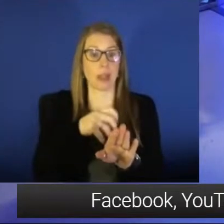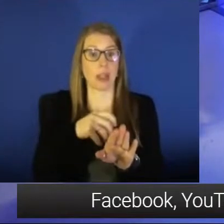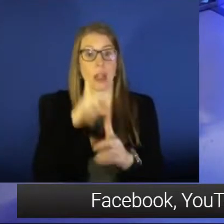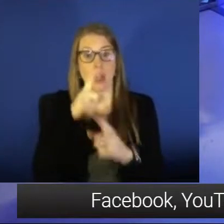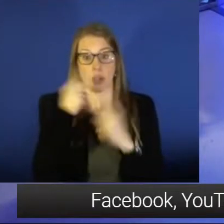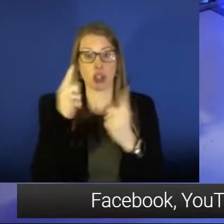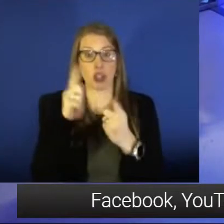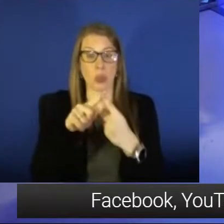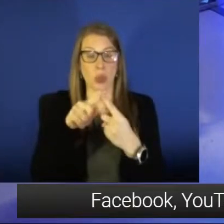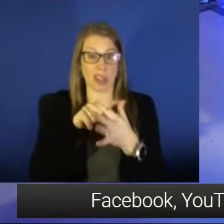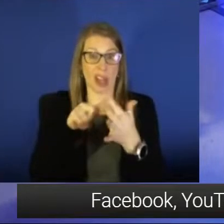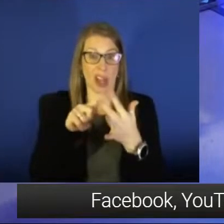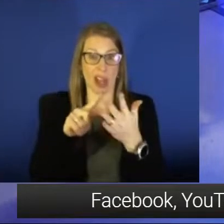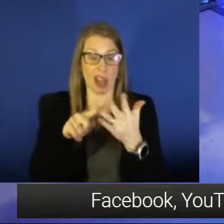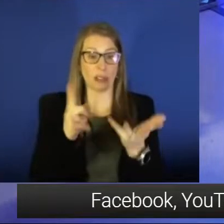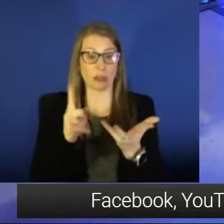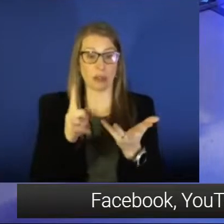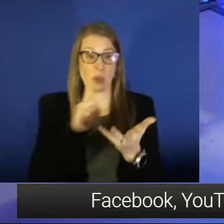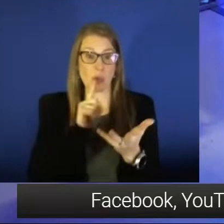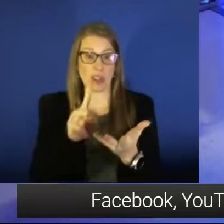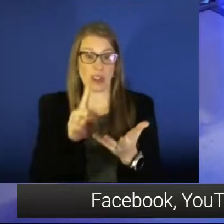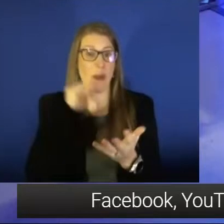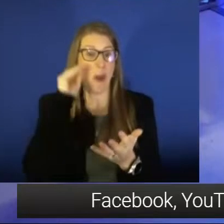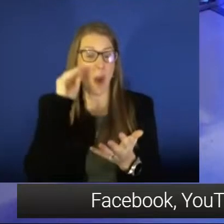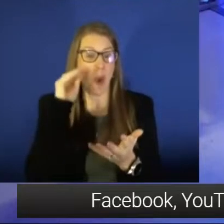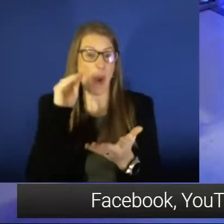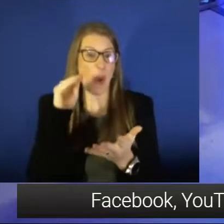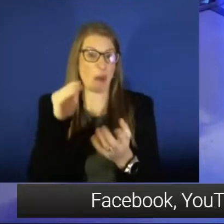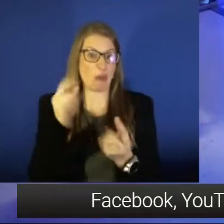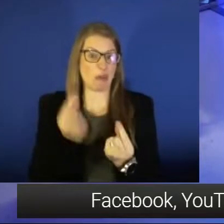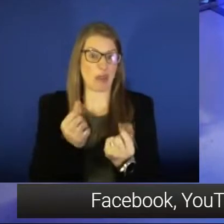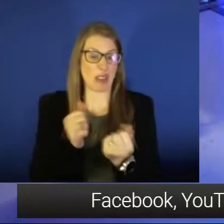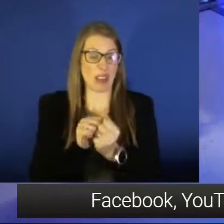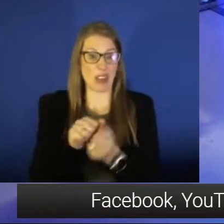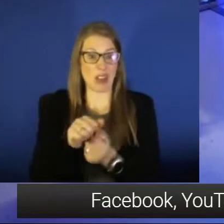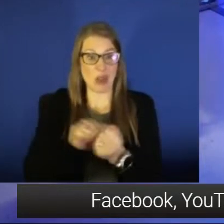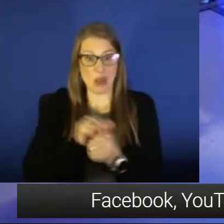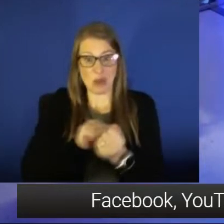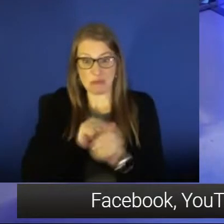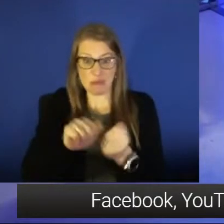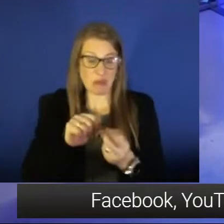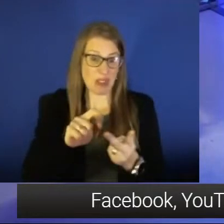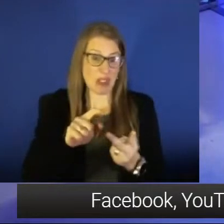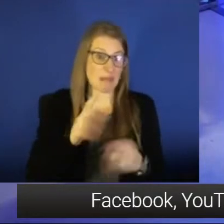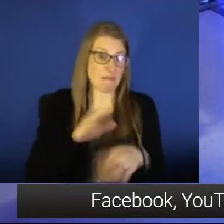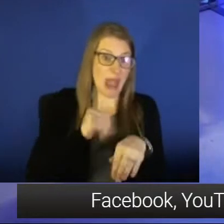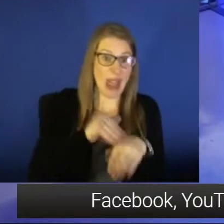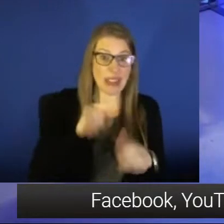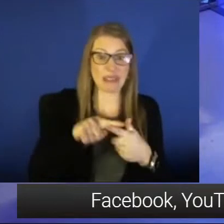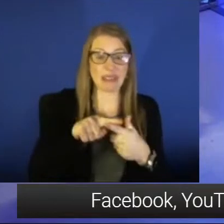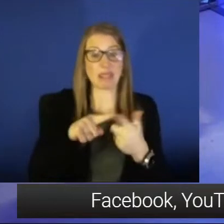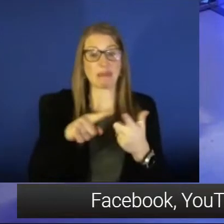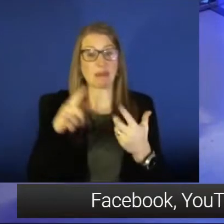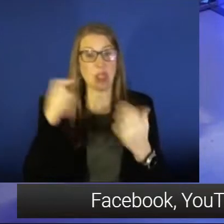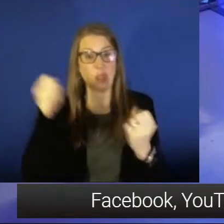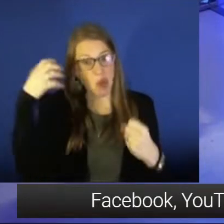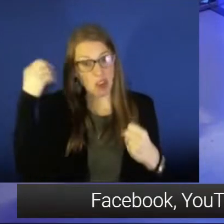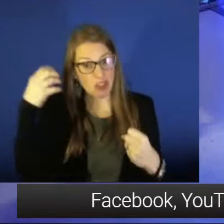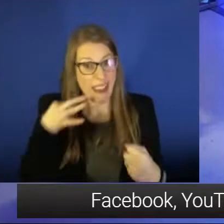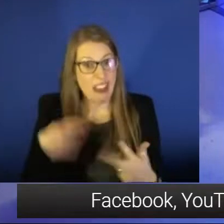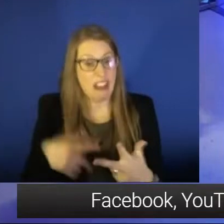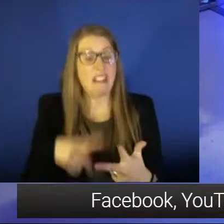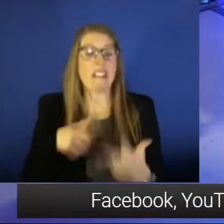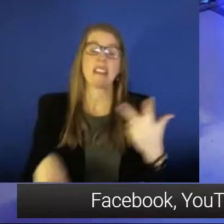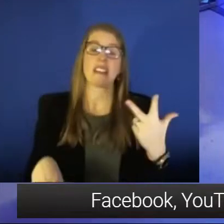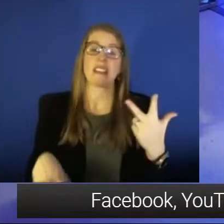really was just doing your own home remedies, wiping down the pets and changing sheets and washing hair at the end of the day. So that was really surprising that there was